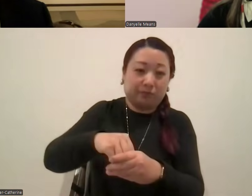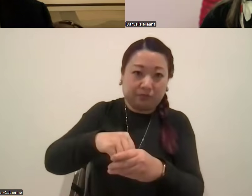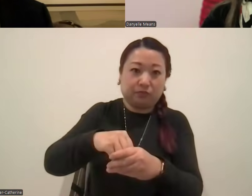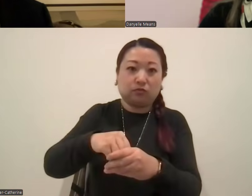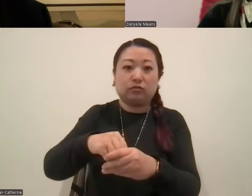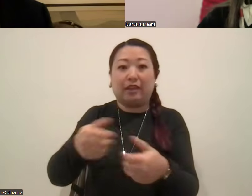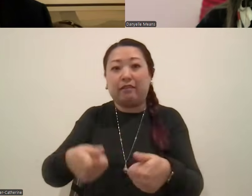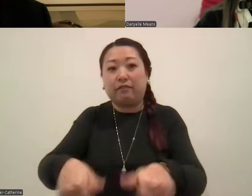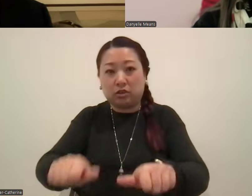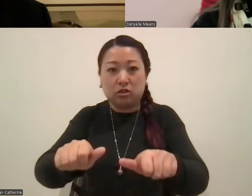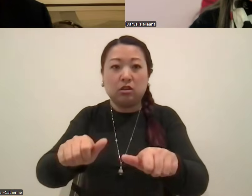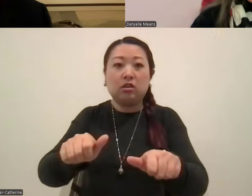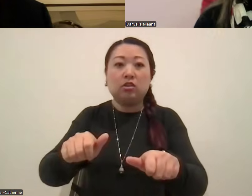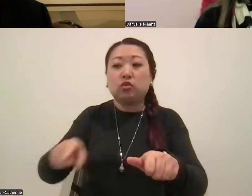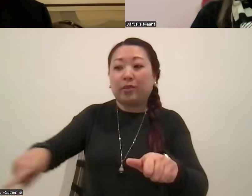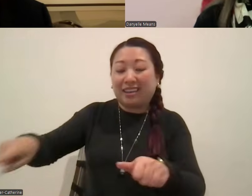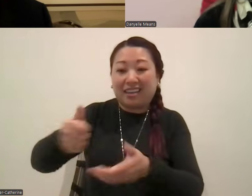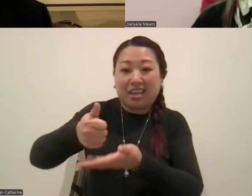lend those conversations,